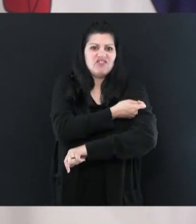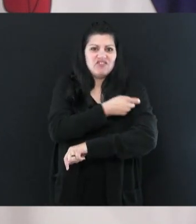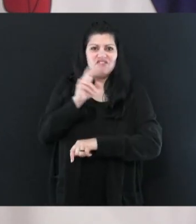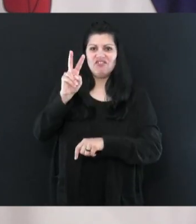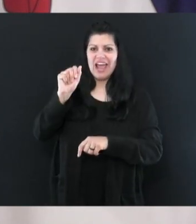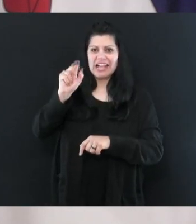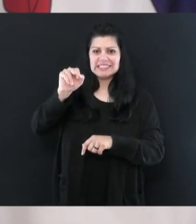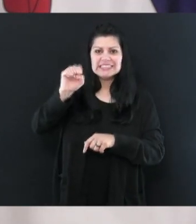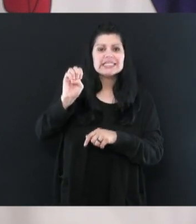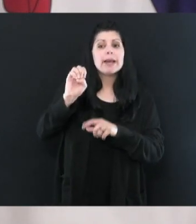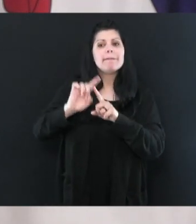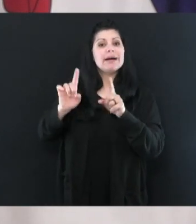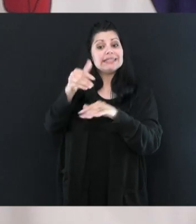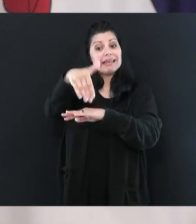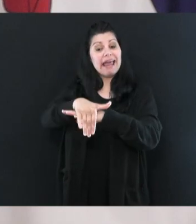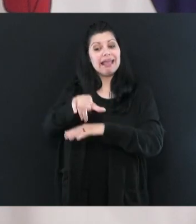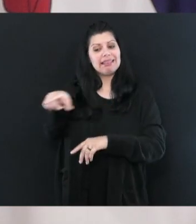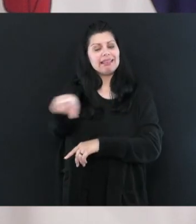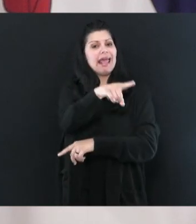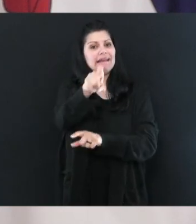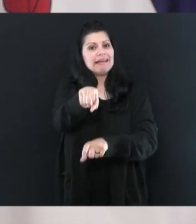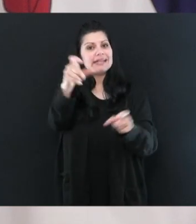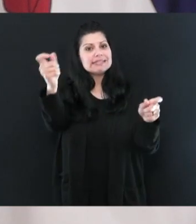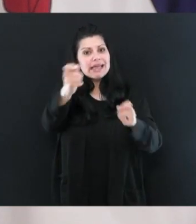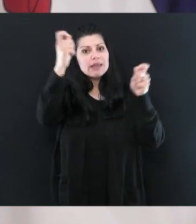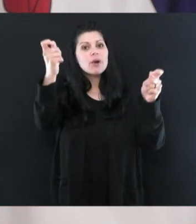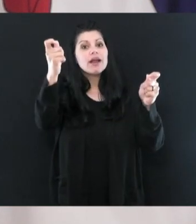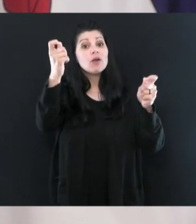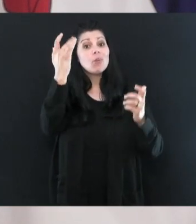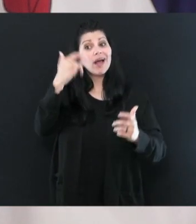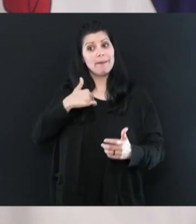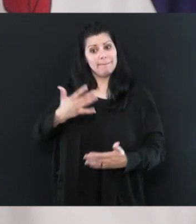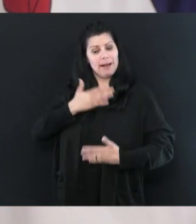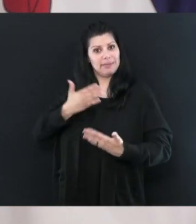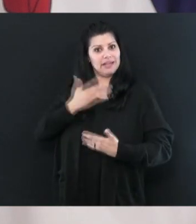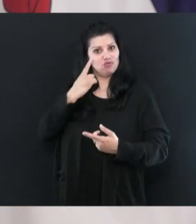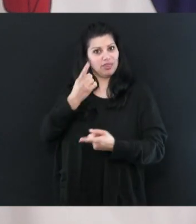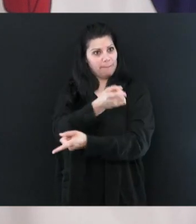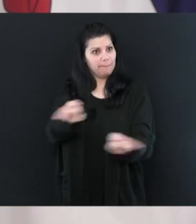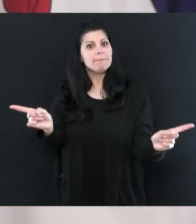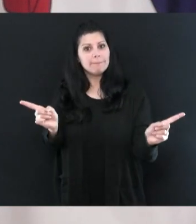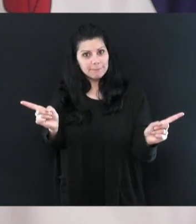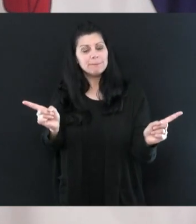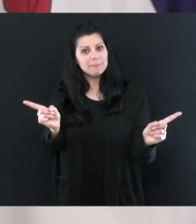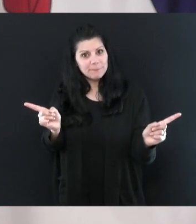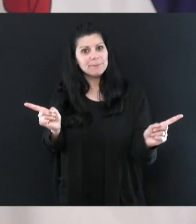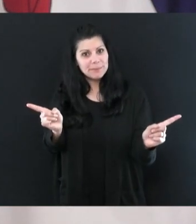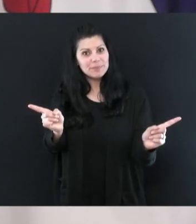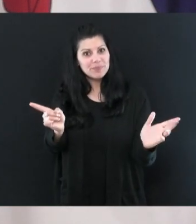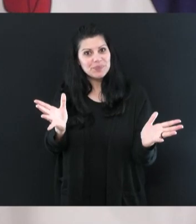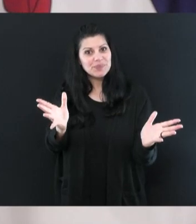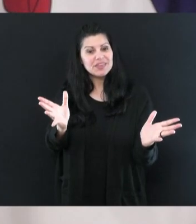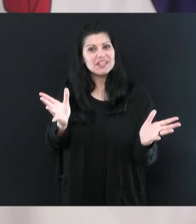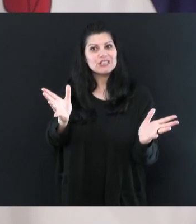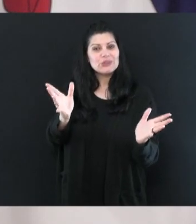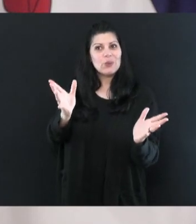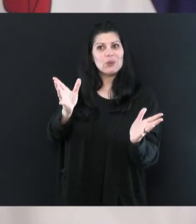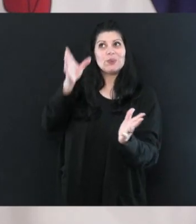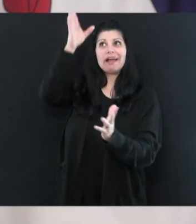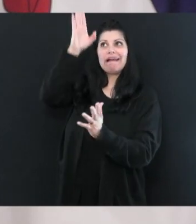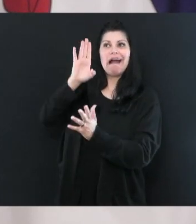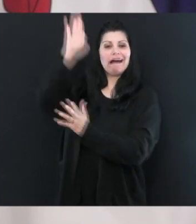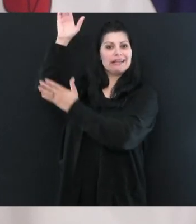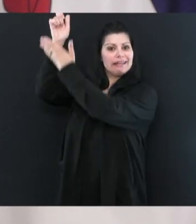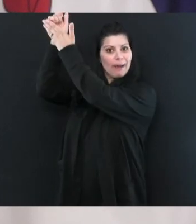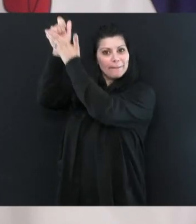should really celebrate. And I'm really happy. And we've, by the grace of God above,